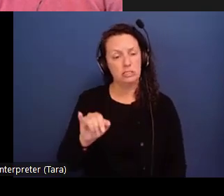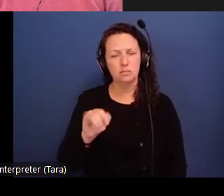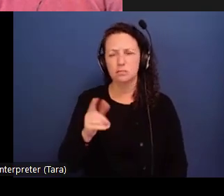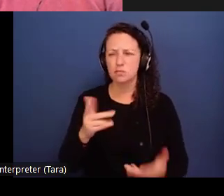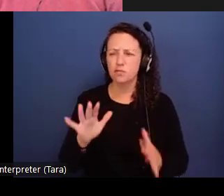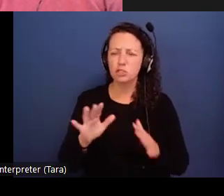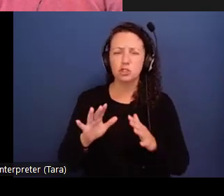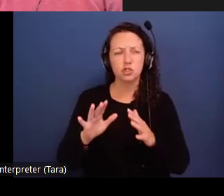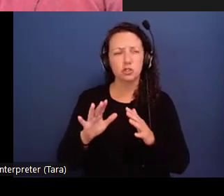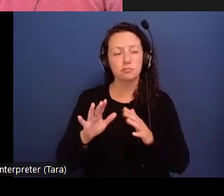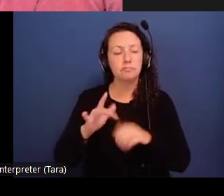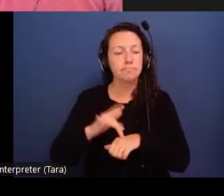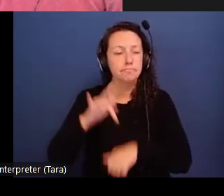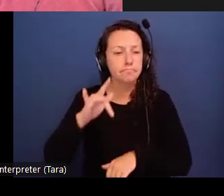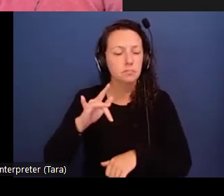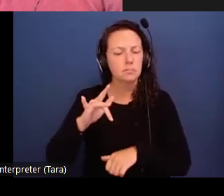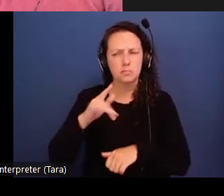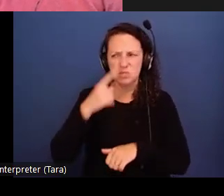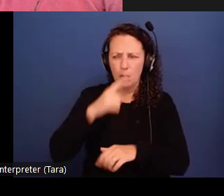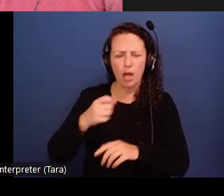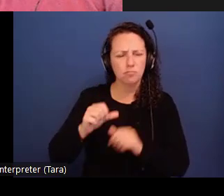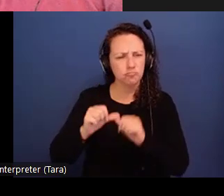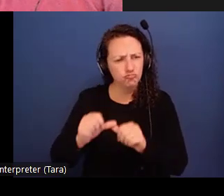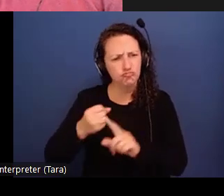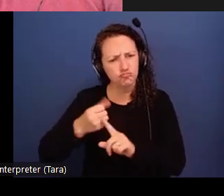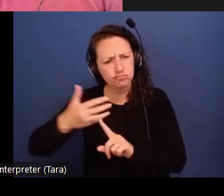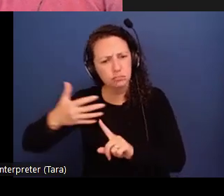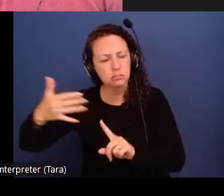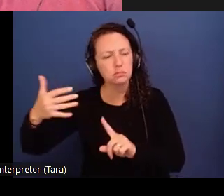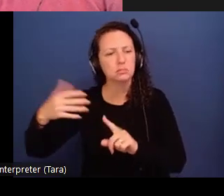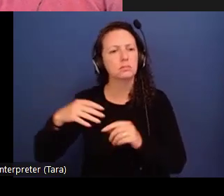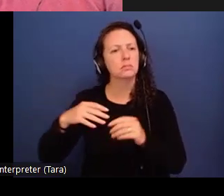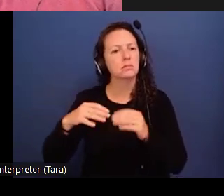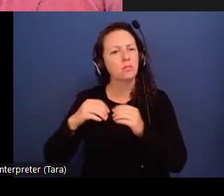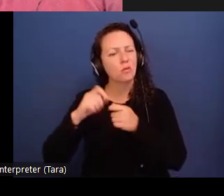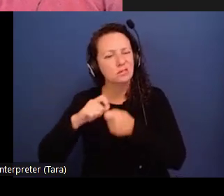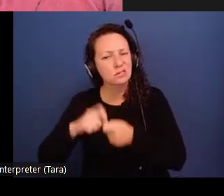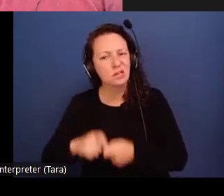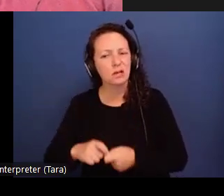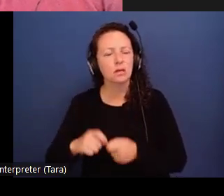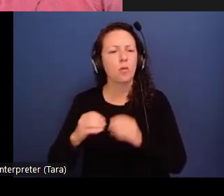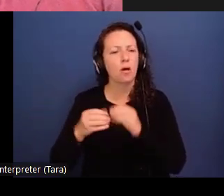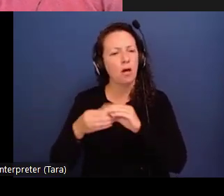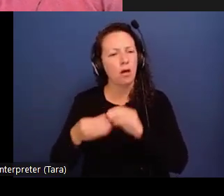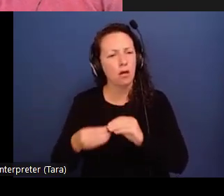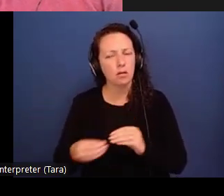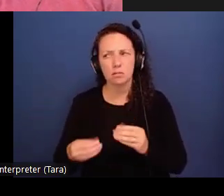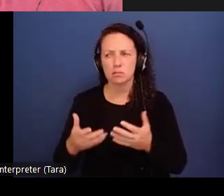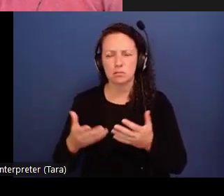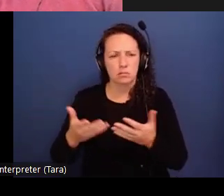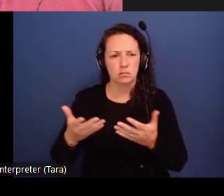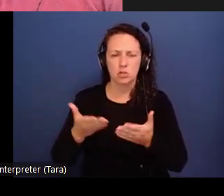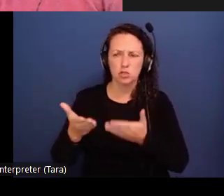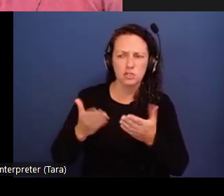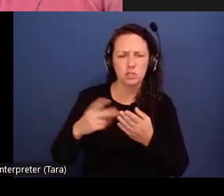bit, could you continue telling us a little more in a little more details, like what services and programs you